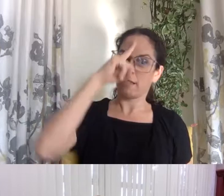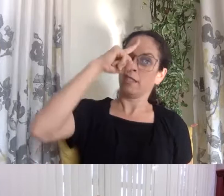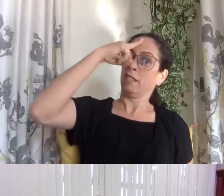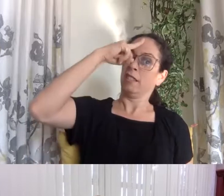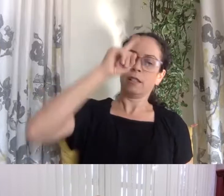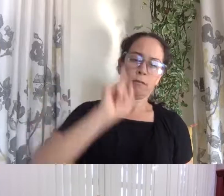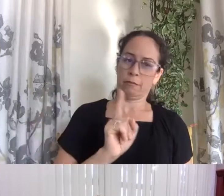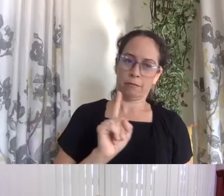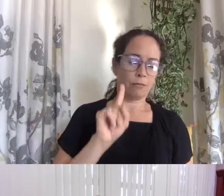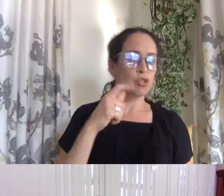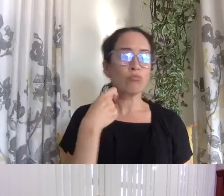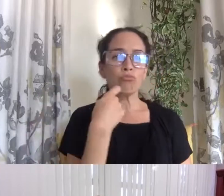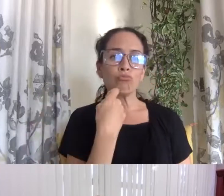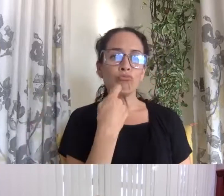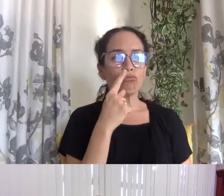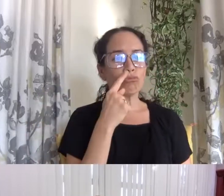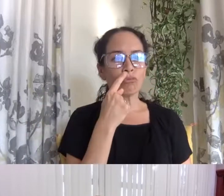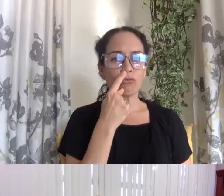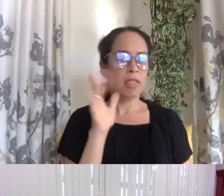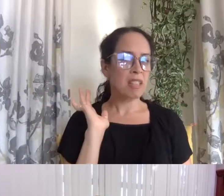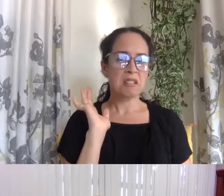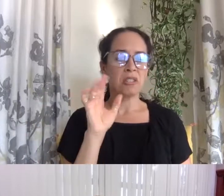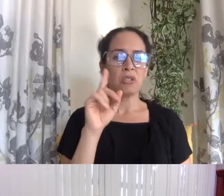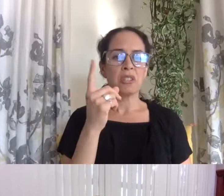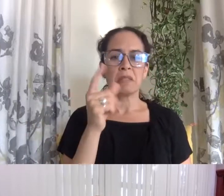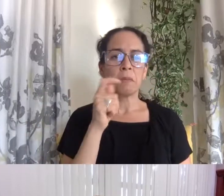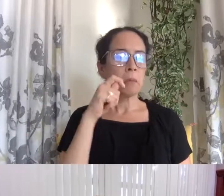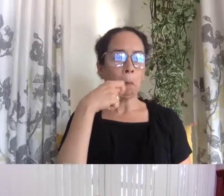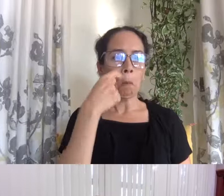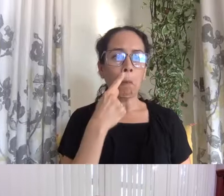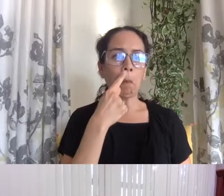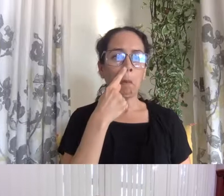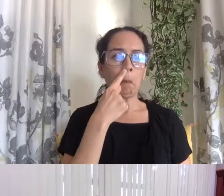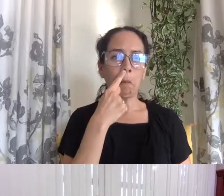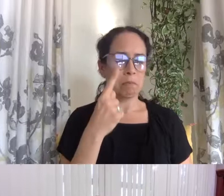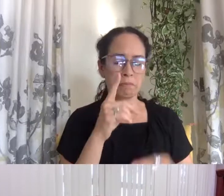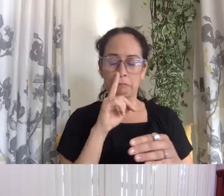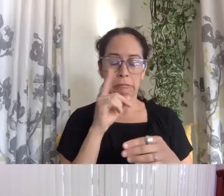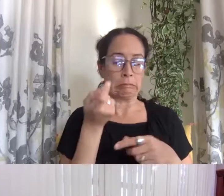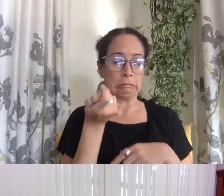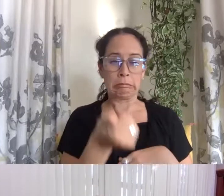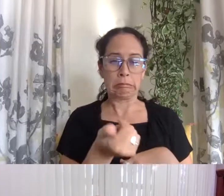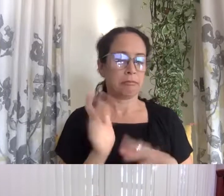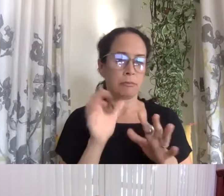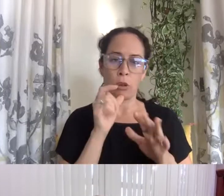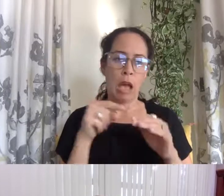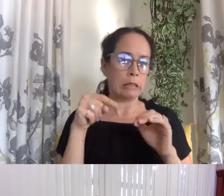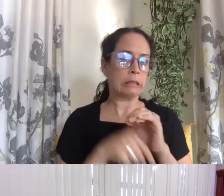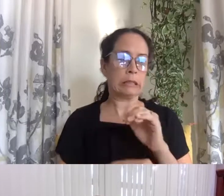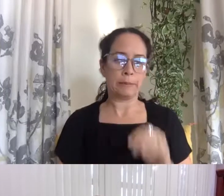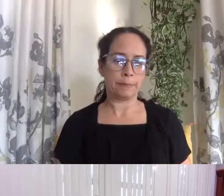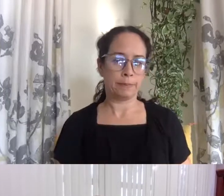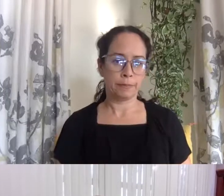is just in your nose, just so that the cotton part is hidden in your nose, so it doesn't go deep at all.